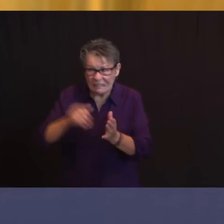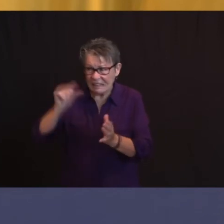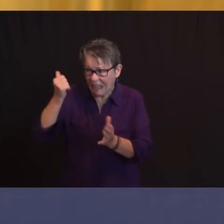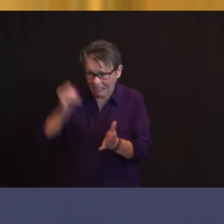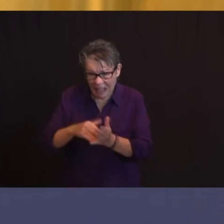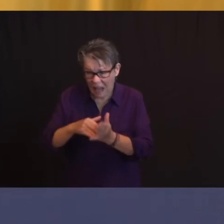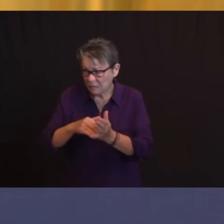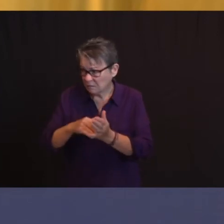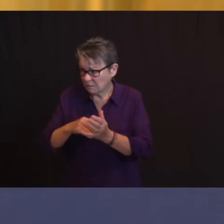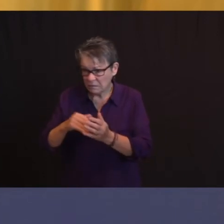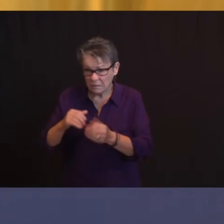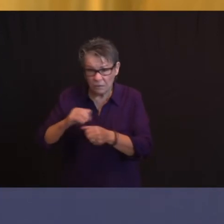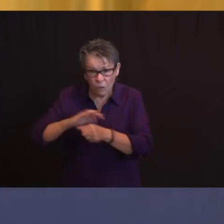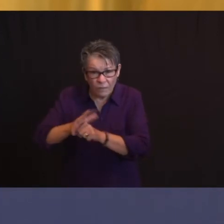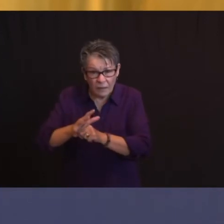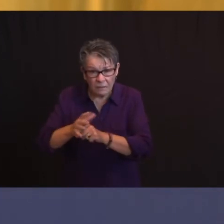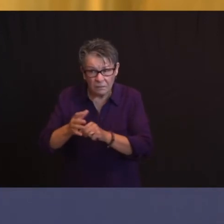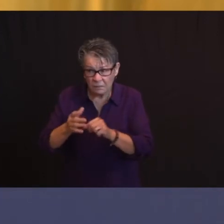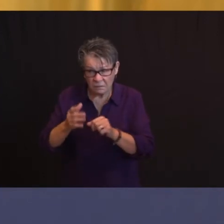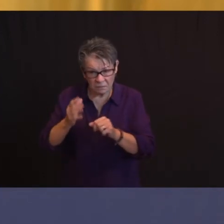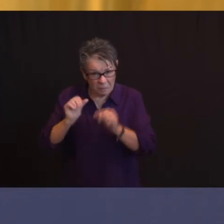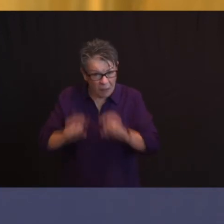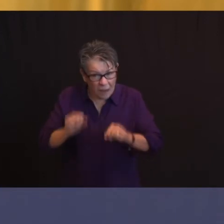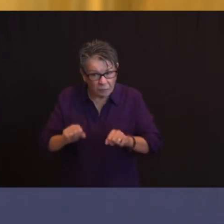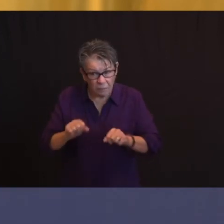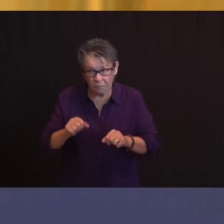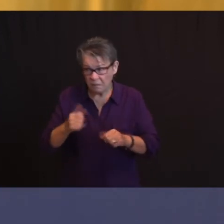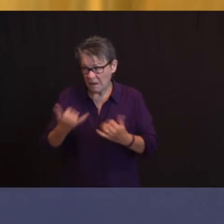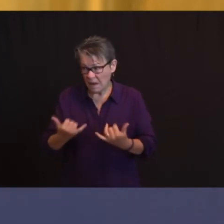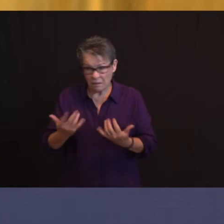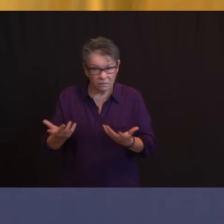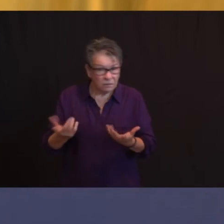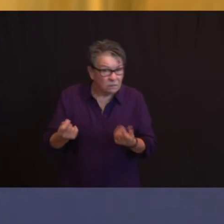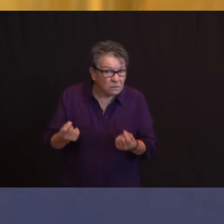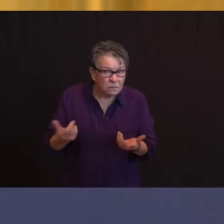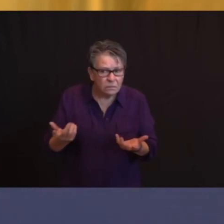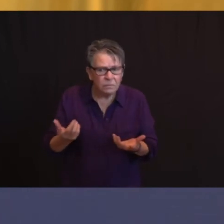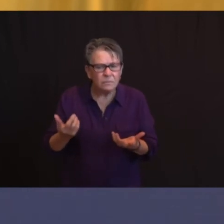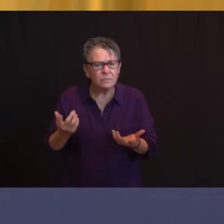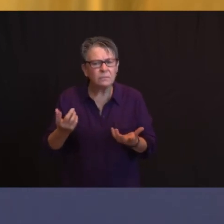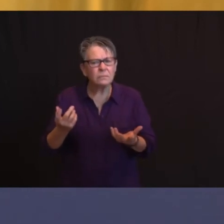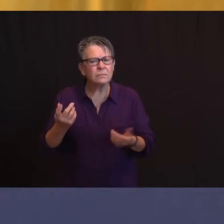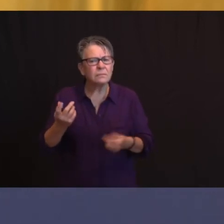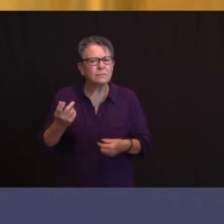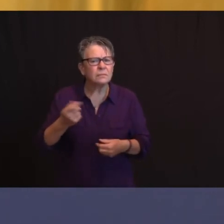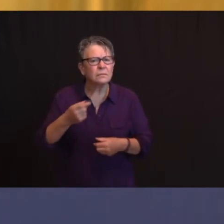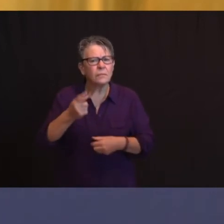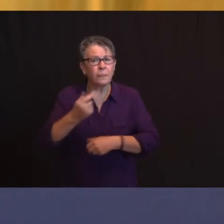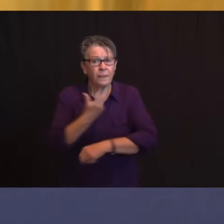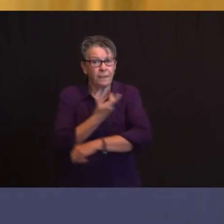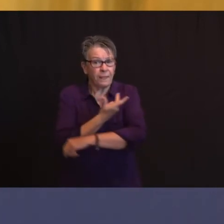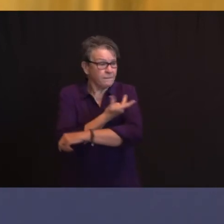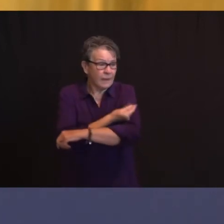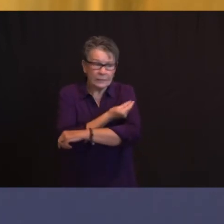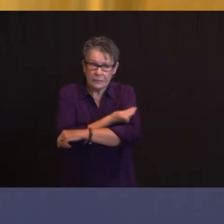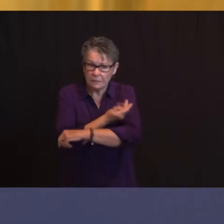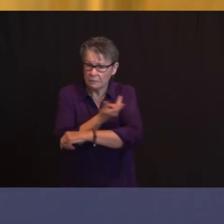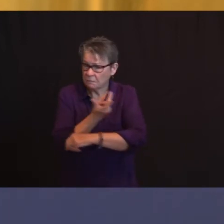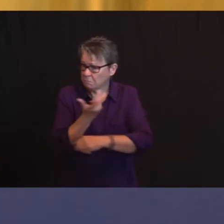have an estimated cost of vaccinations for New Jersey? And if the federal government doesn't come through, what's the plan to